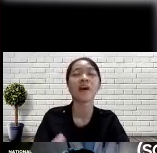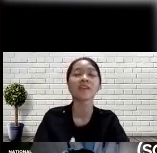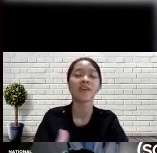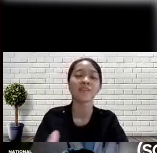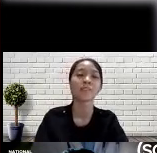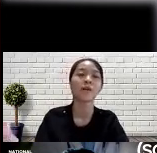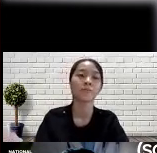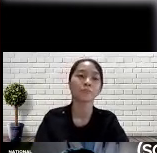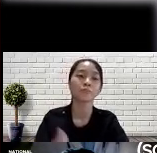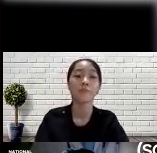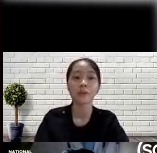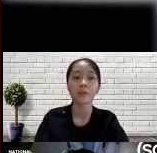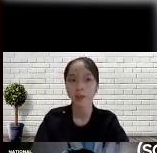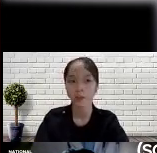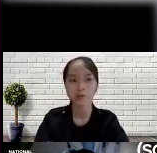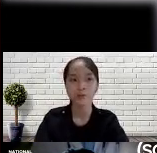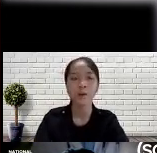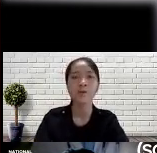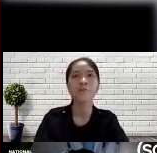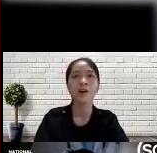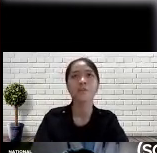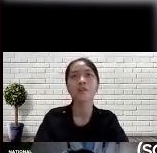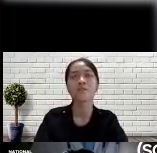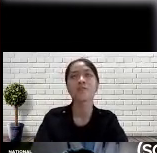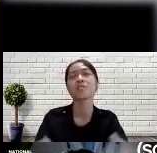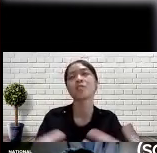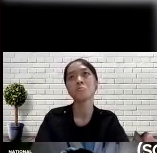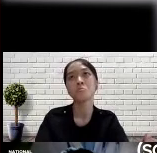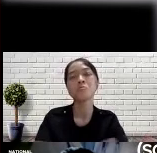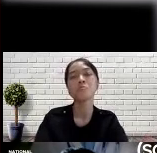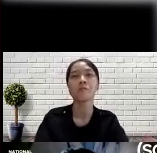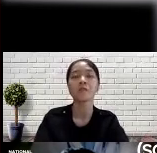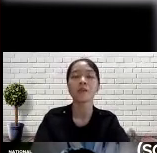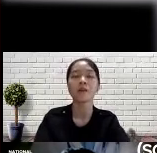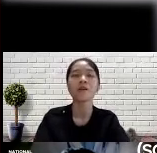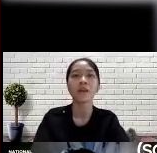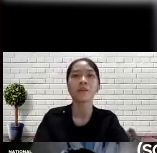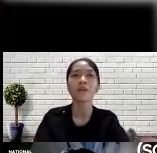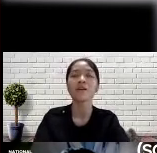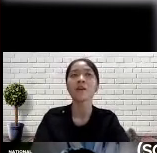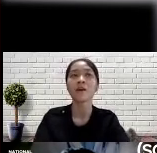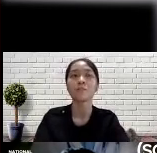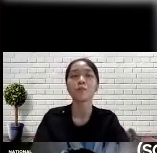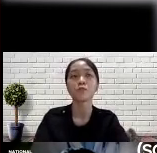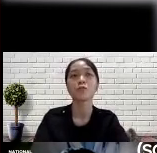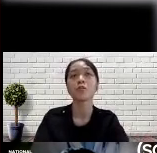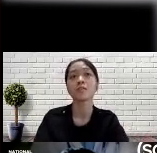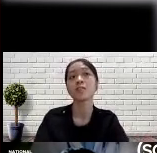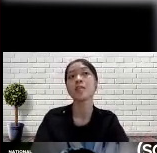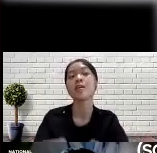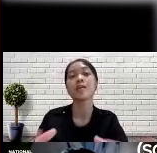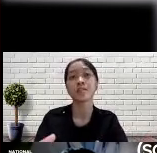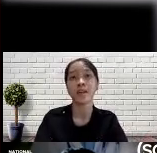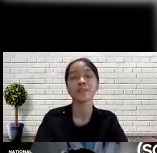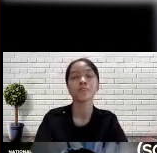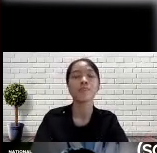to target at the preparation level, but rather if there is a tool where we can use to